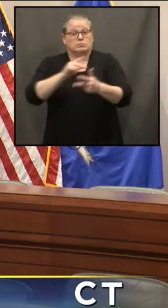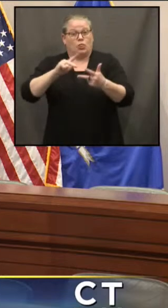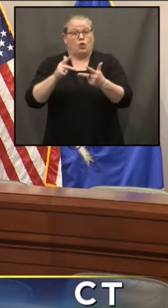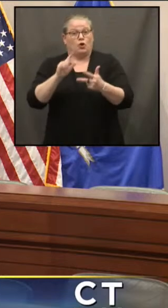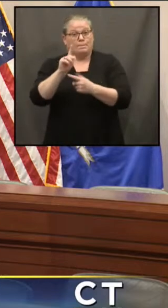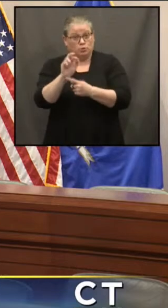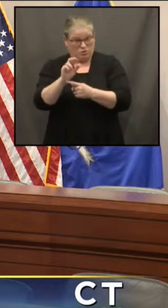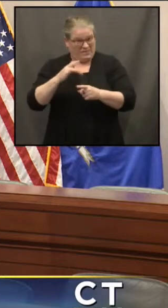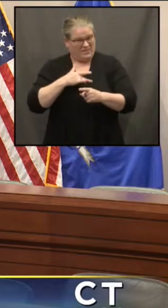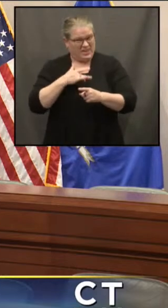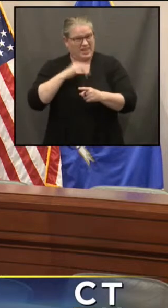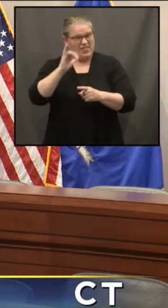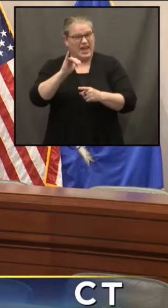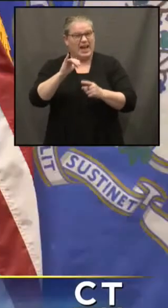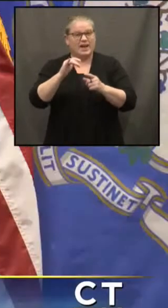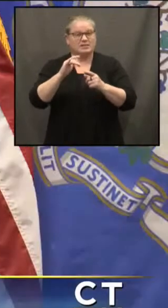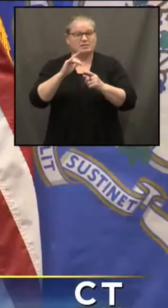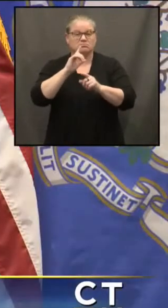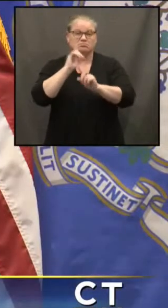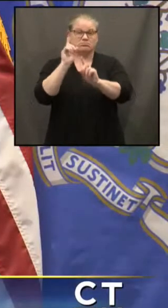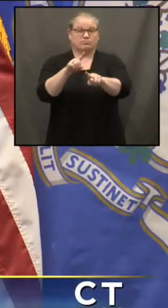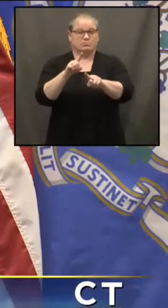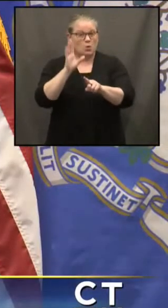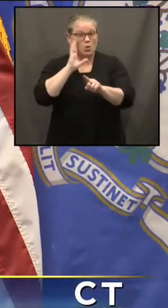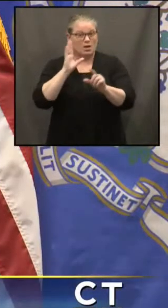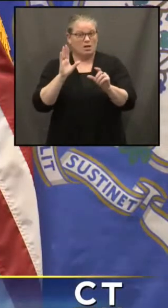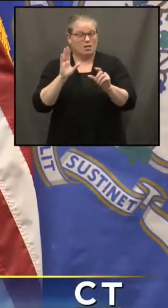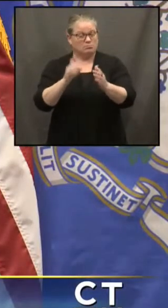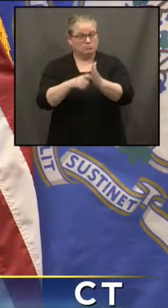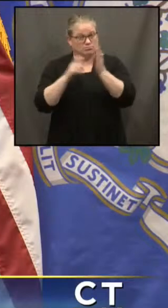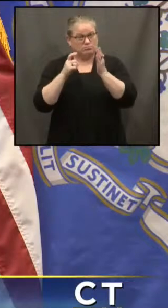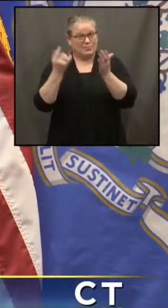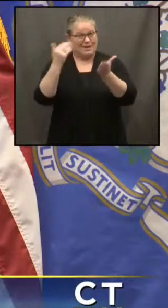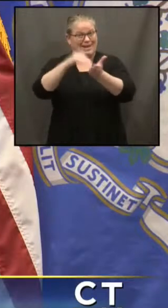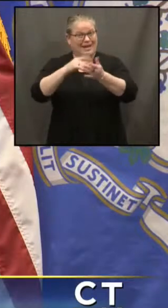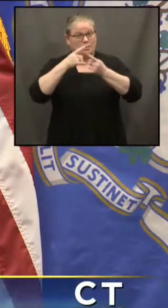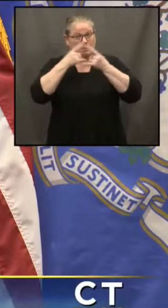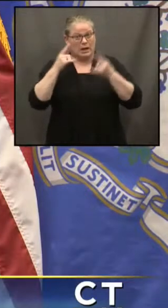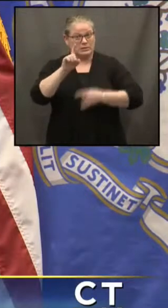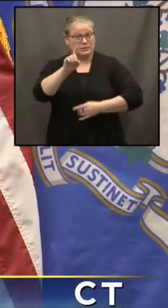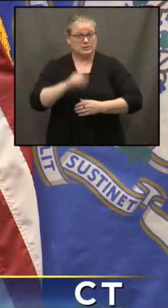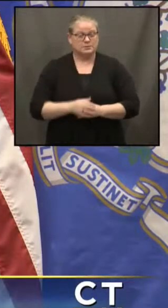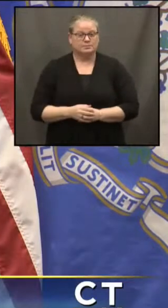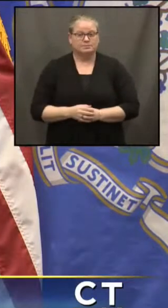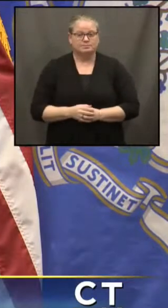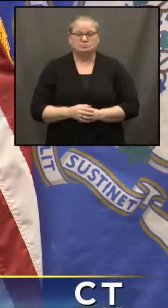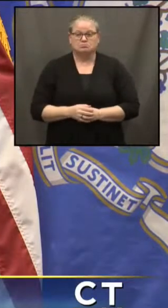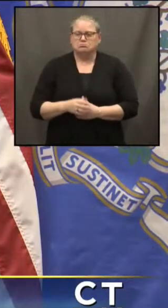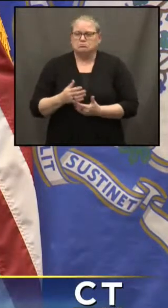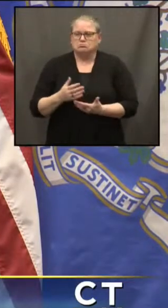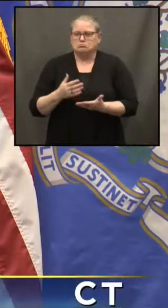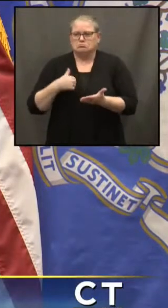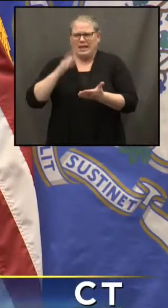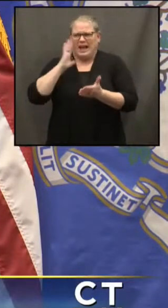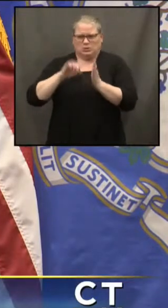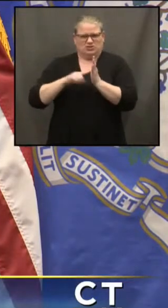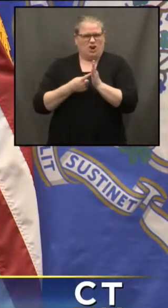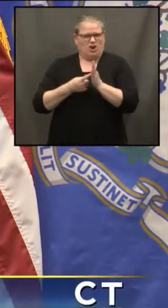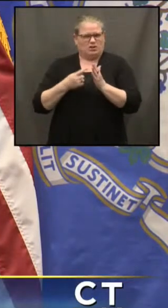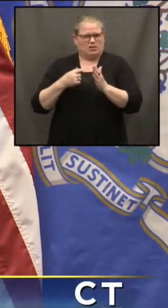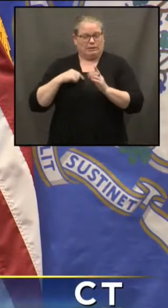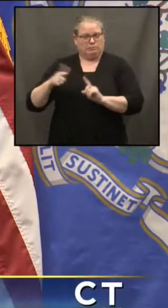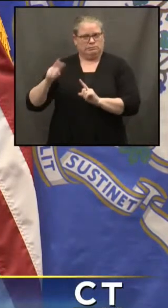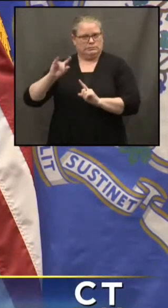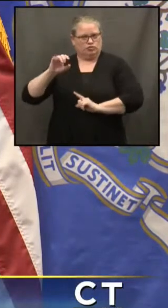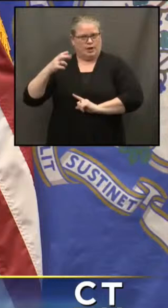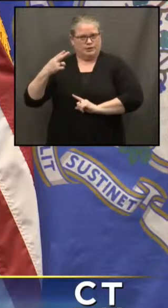I'll start, and Josh, I'll hand it to you. But first of all, I think the masking in schools continues